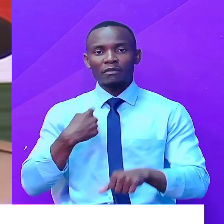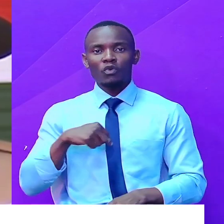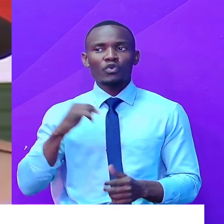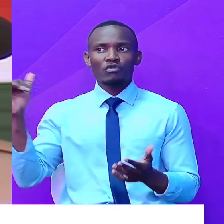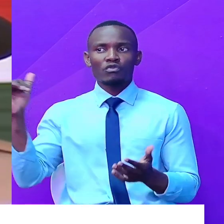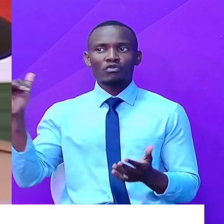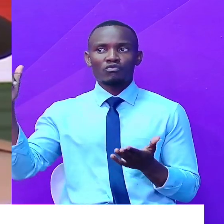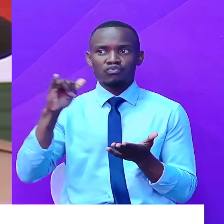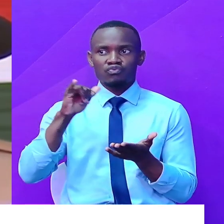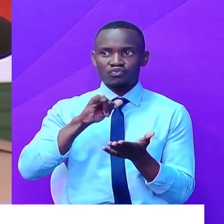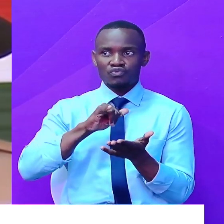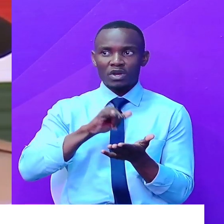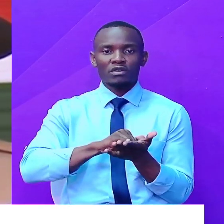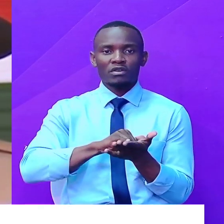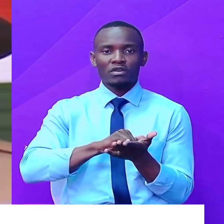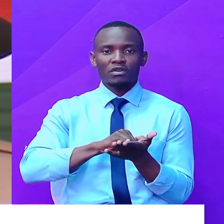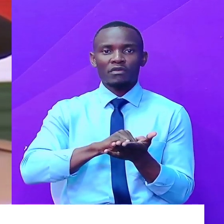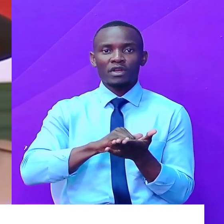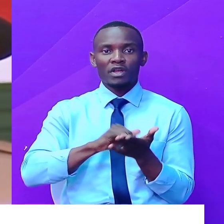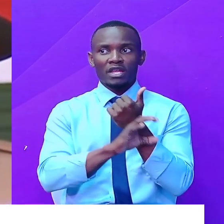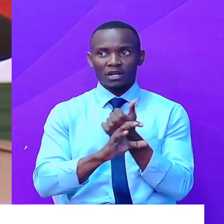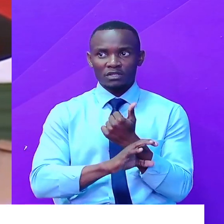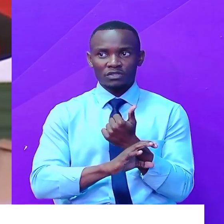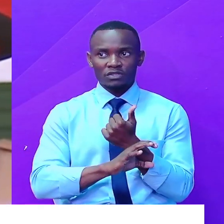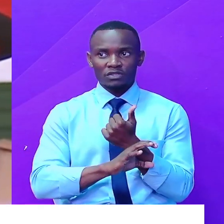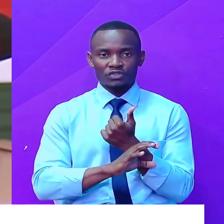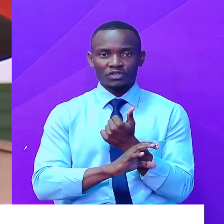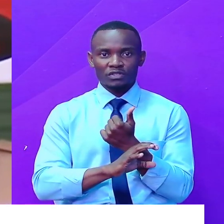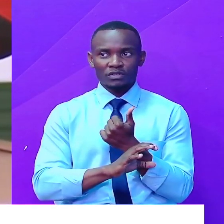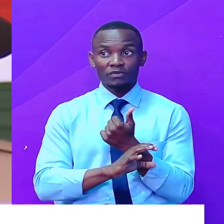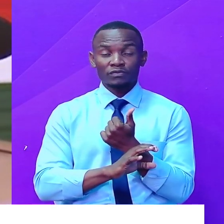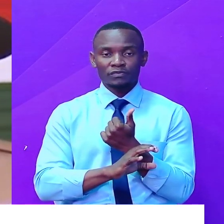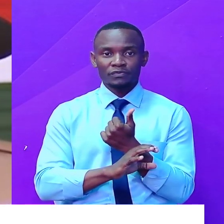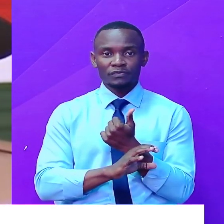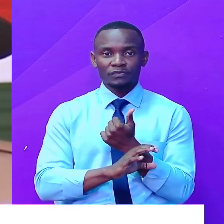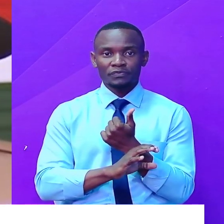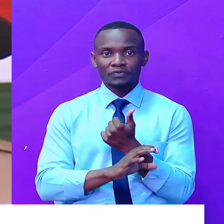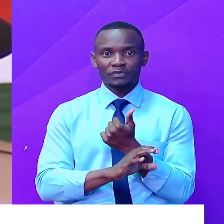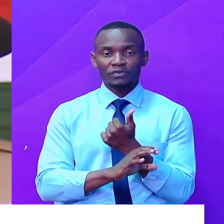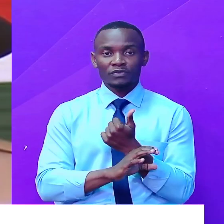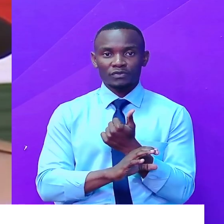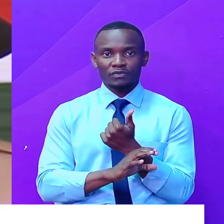brotherly country, home to the wonders of Masai Mara and Kilimanjaro.